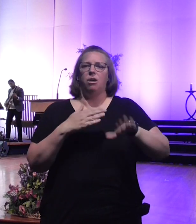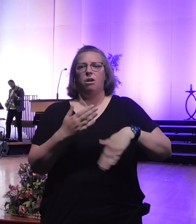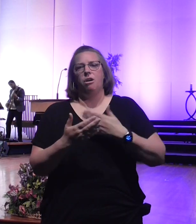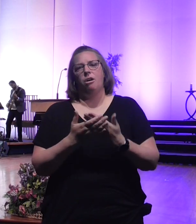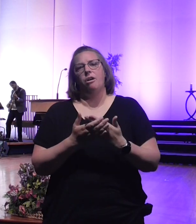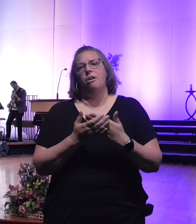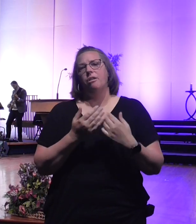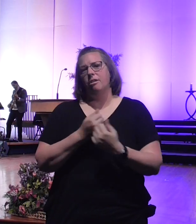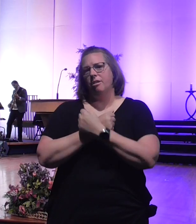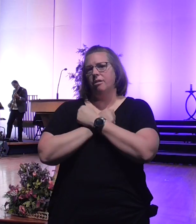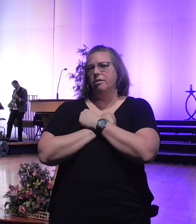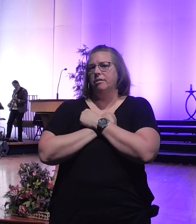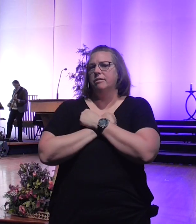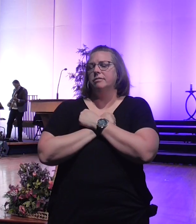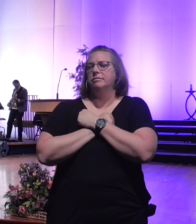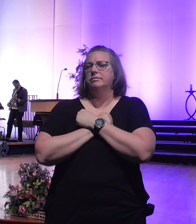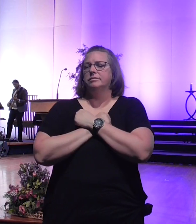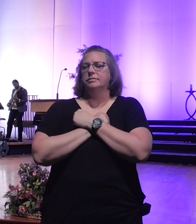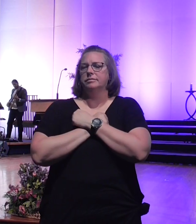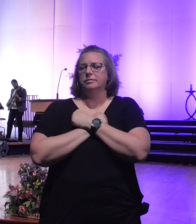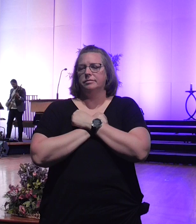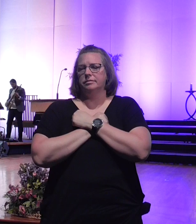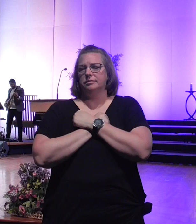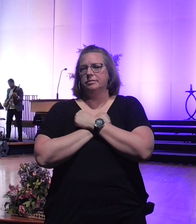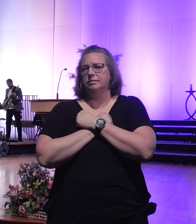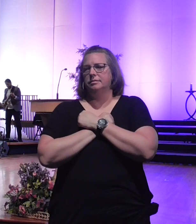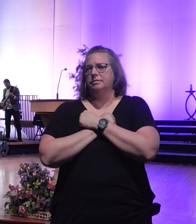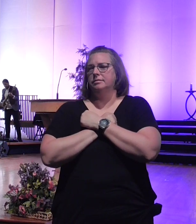all the love,